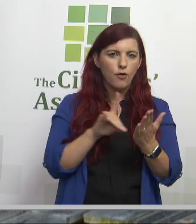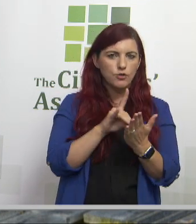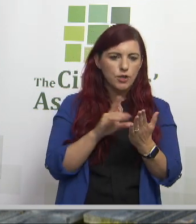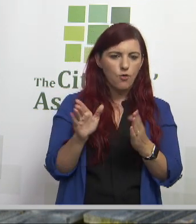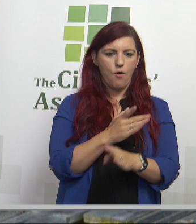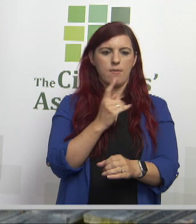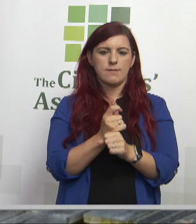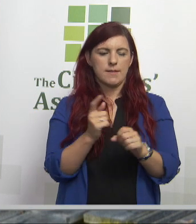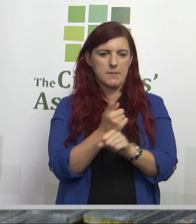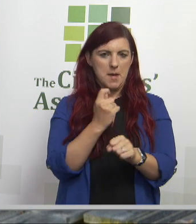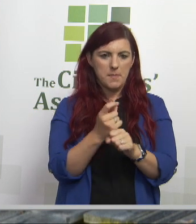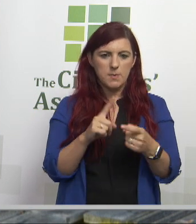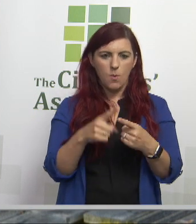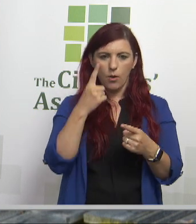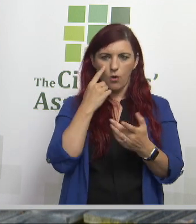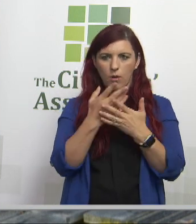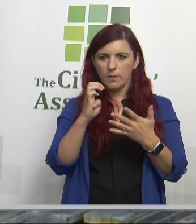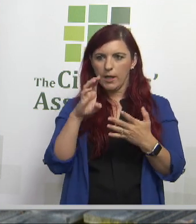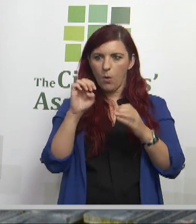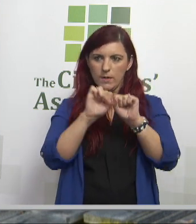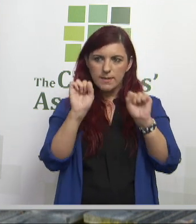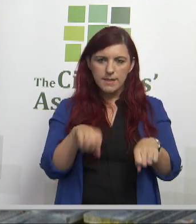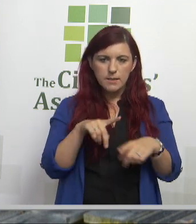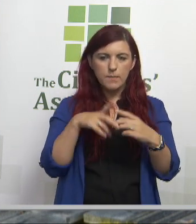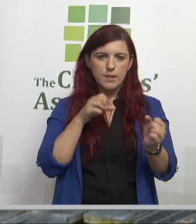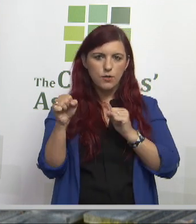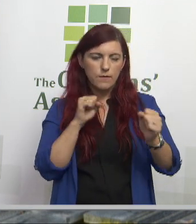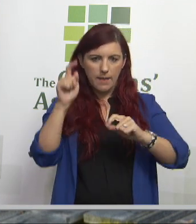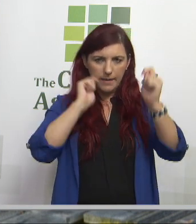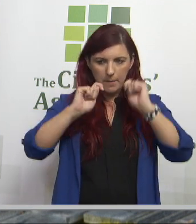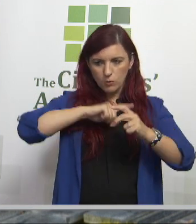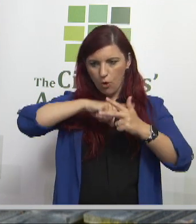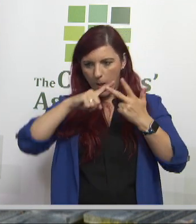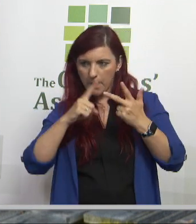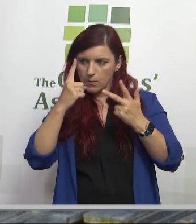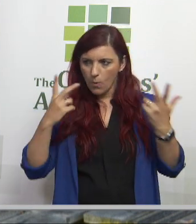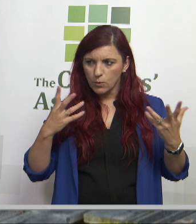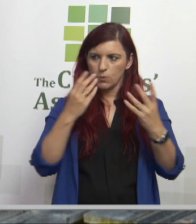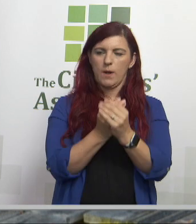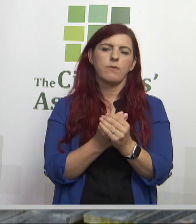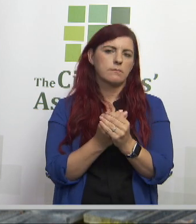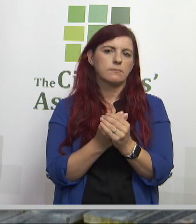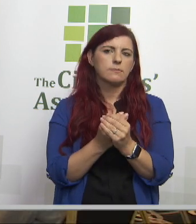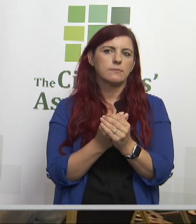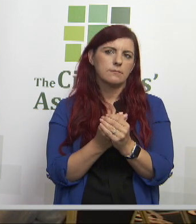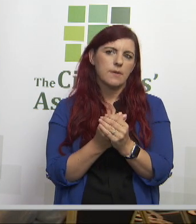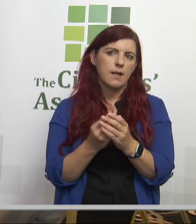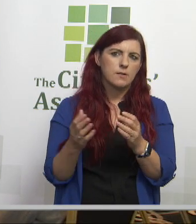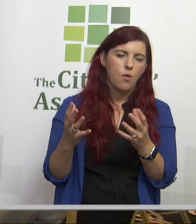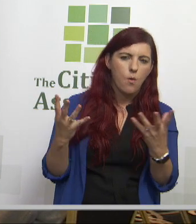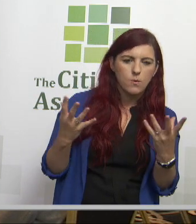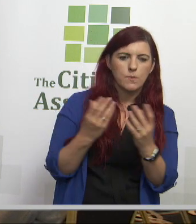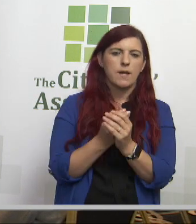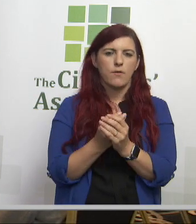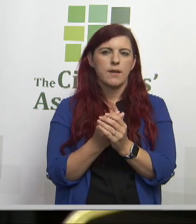So really we're looking at all of those ecosystem services and thinking about them as one together, togetherness, like folding together